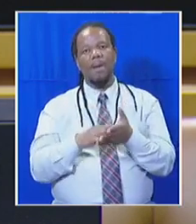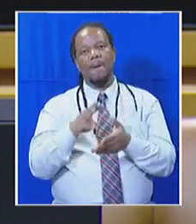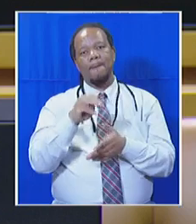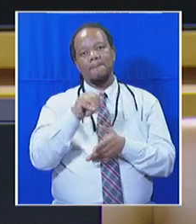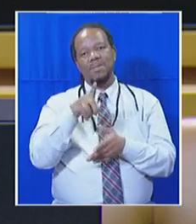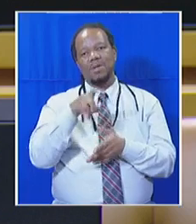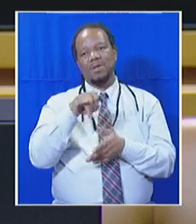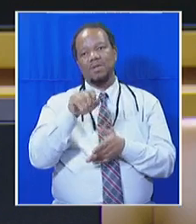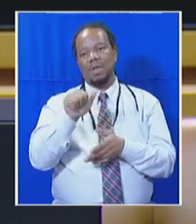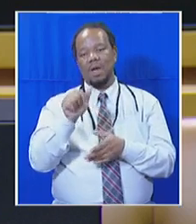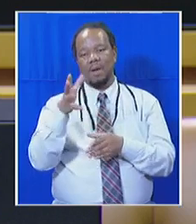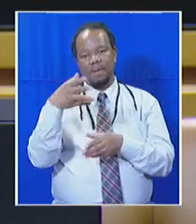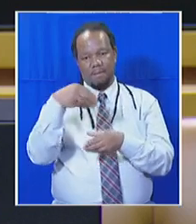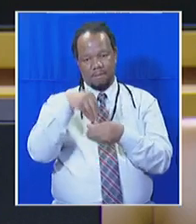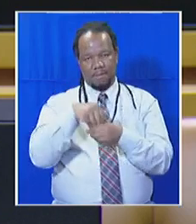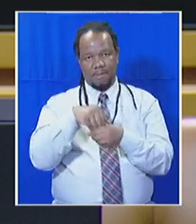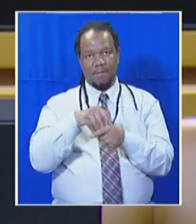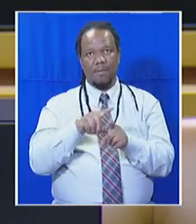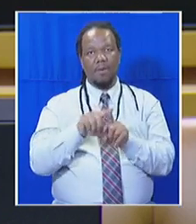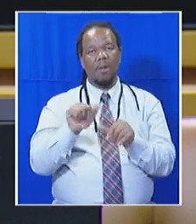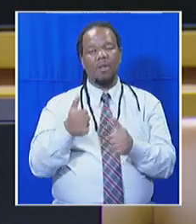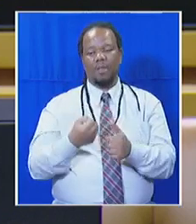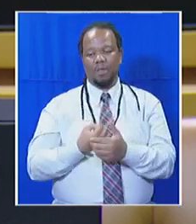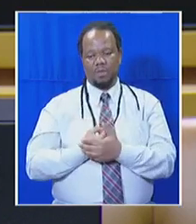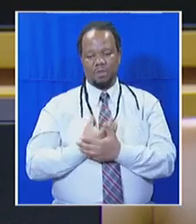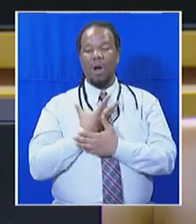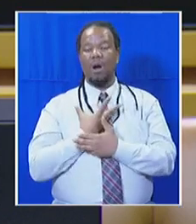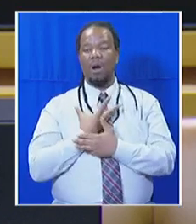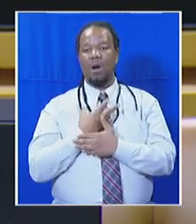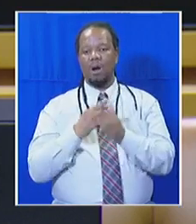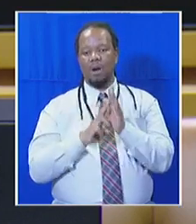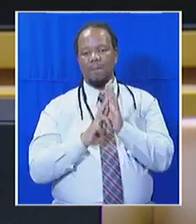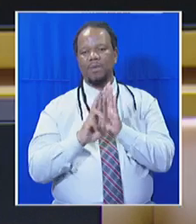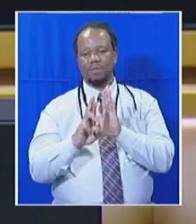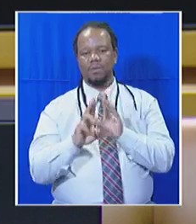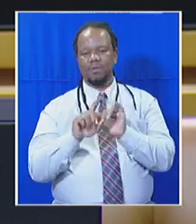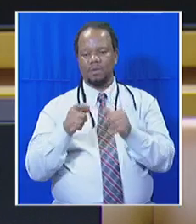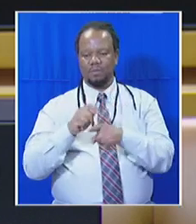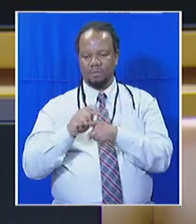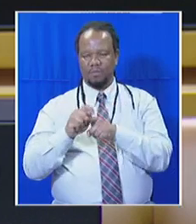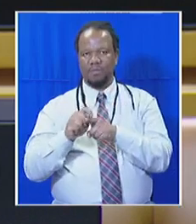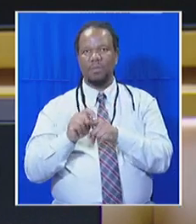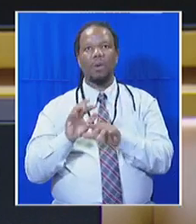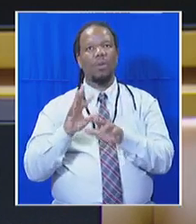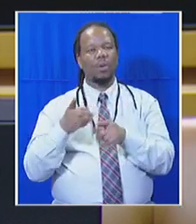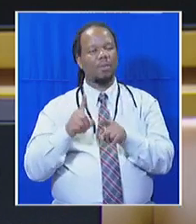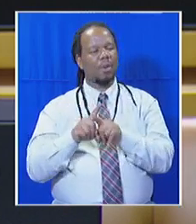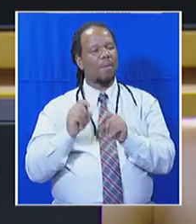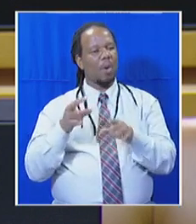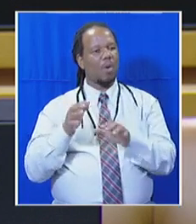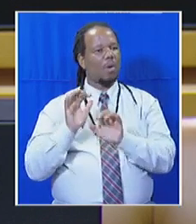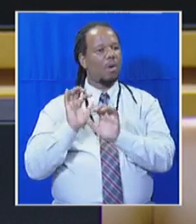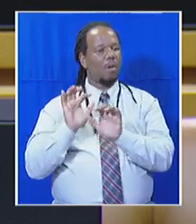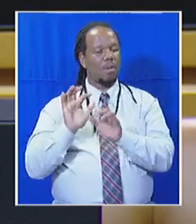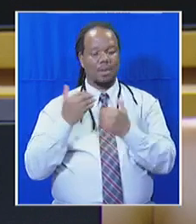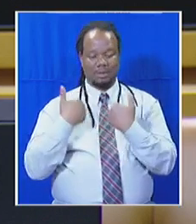is of importance is also the young ambassadors that we have started to work with. So yes, it will be through media campaigns. This coming